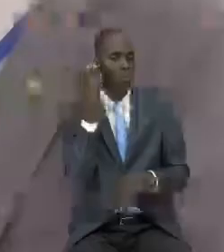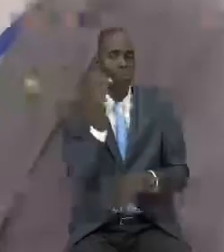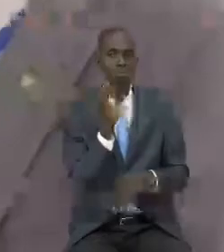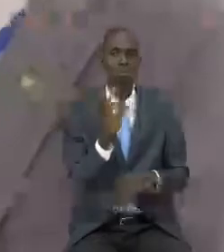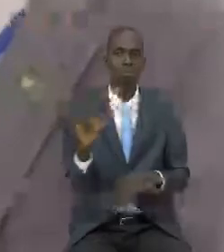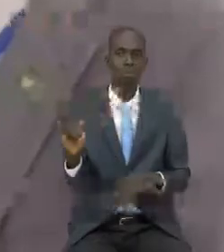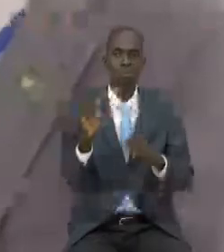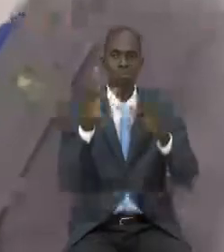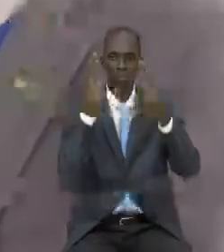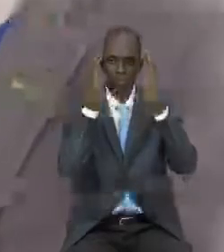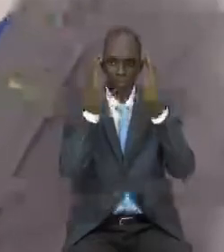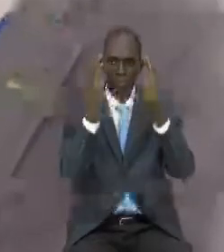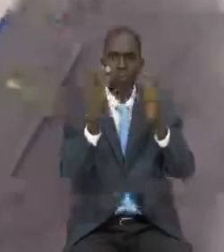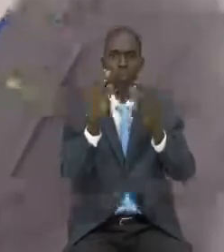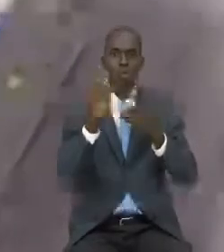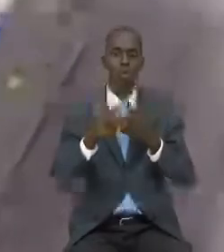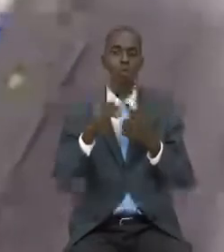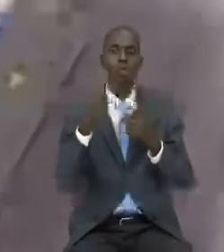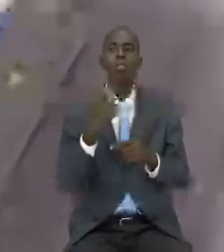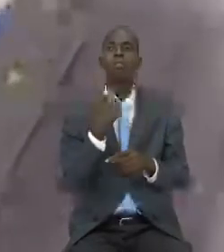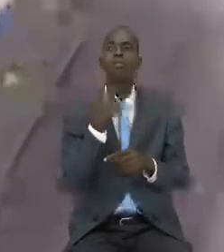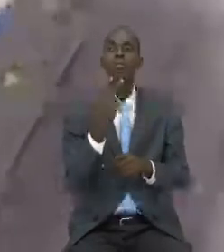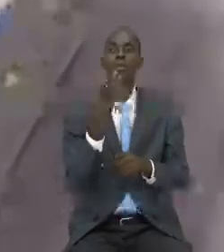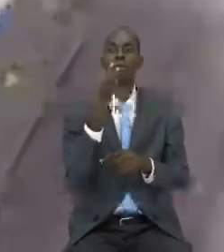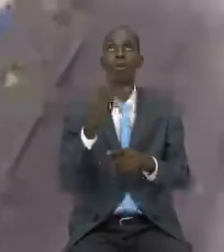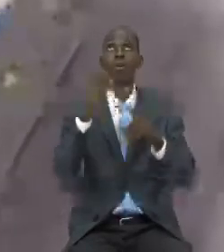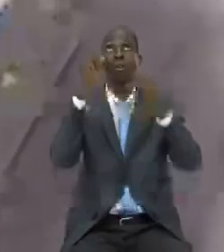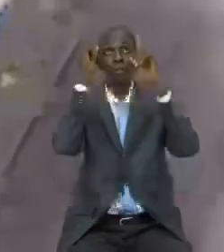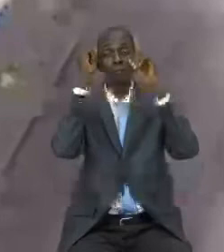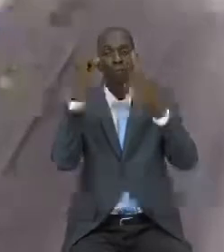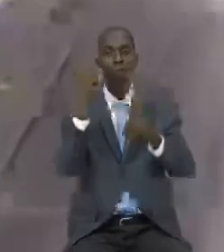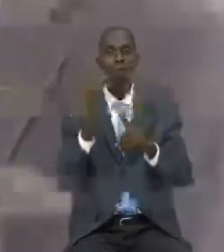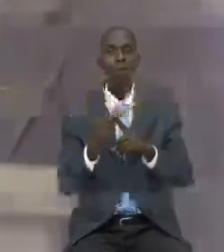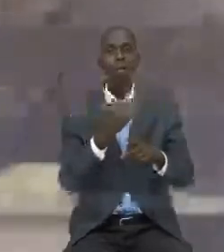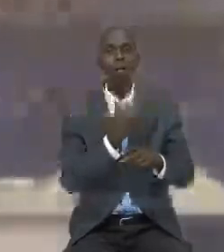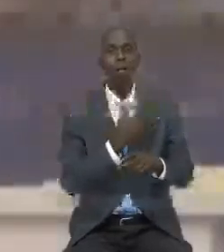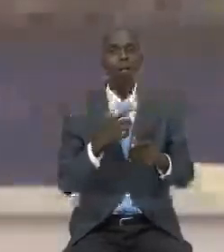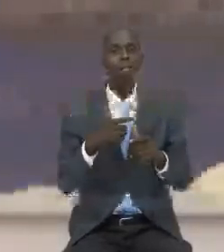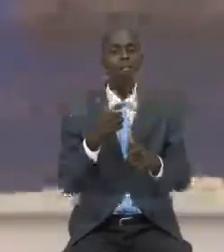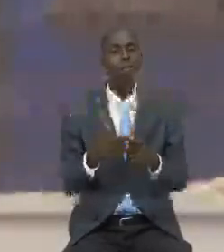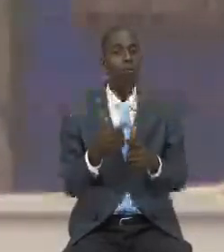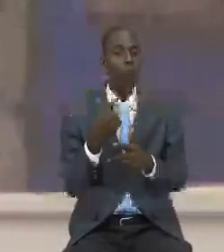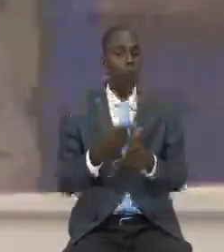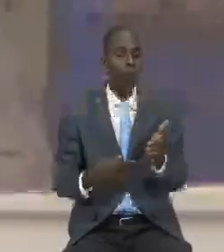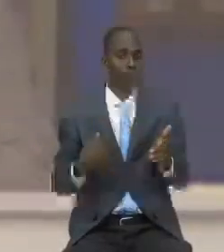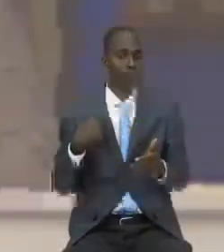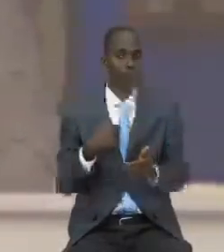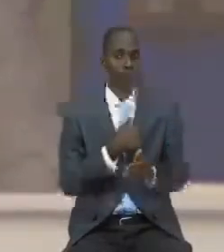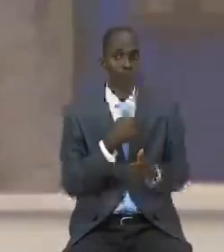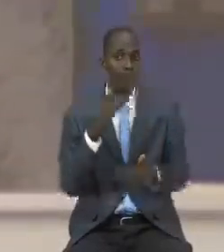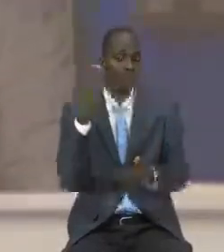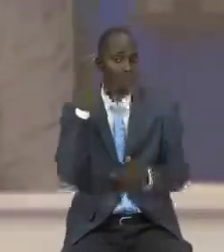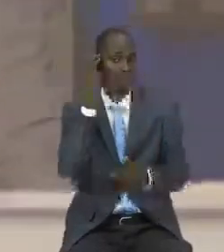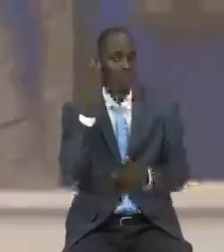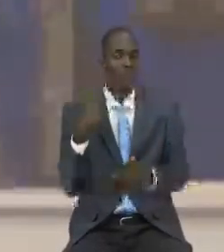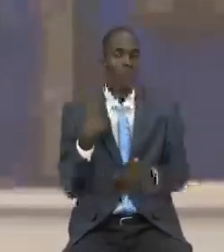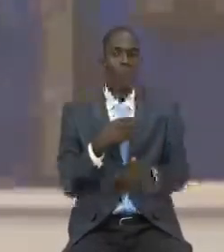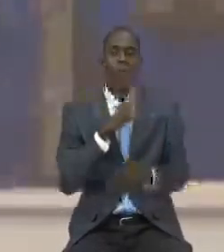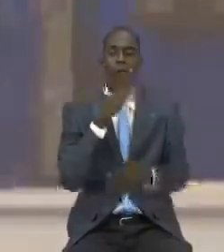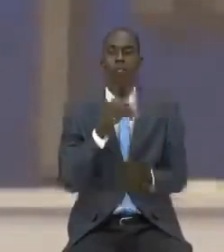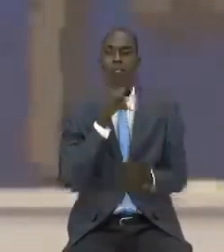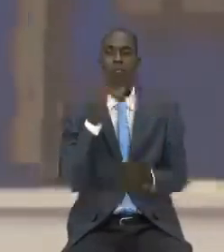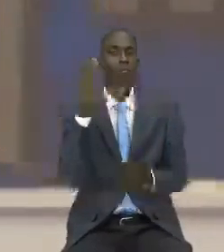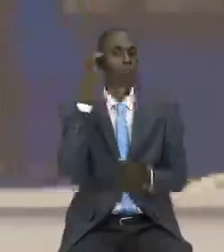attention to the voice of his word. And then what we hear, we're not hearers